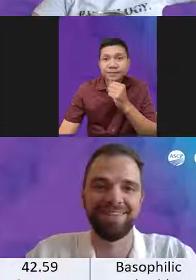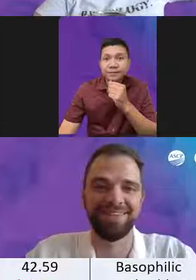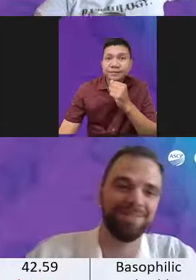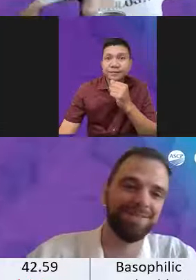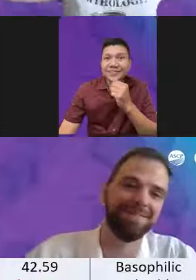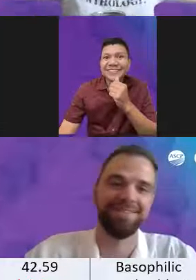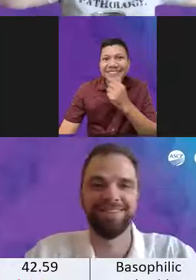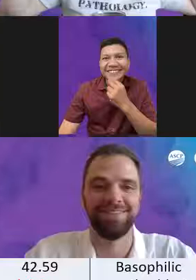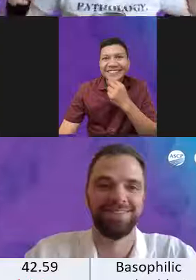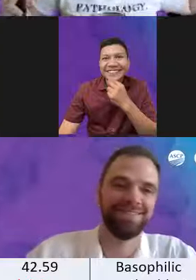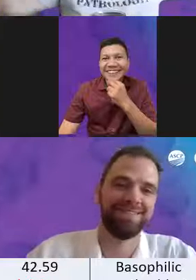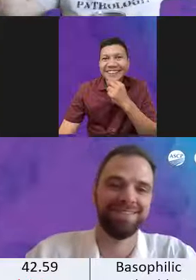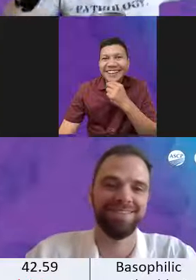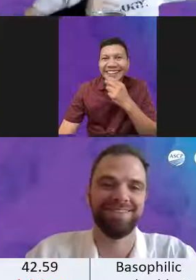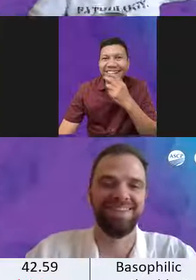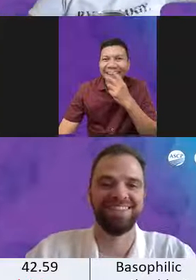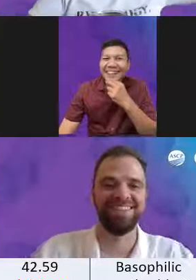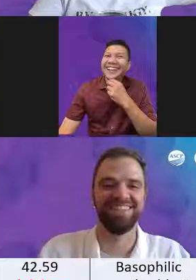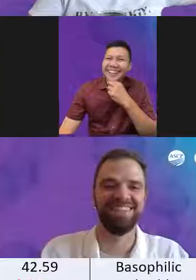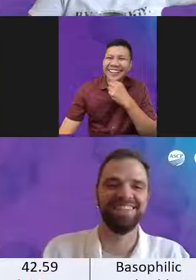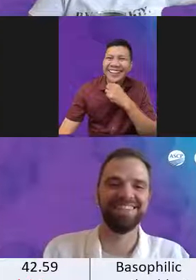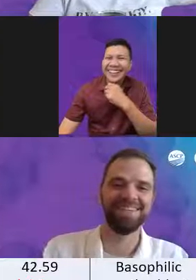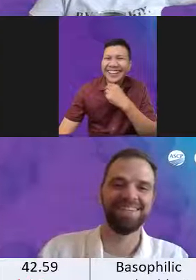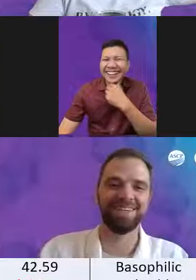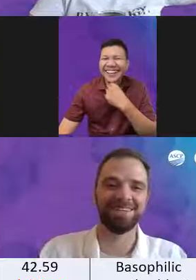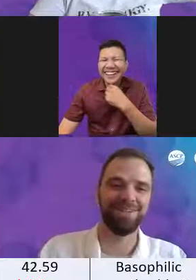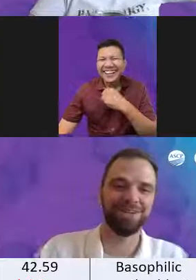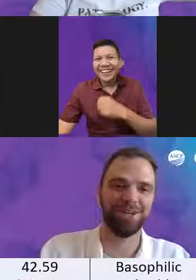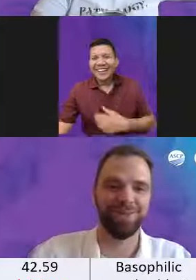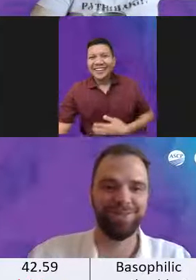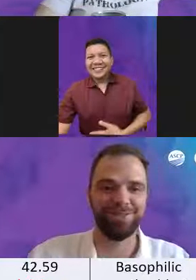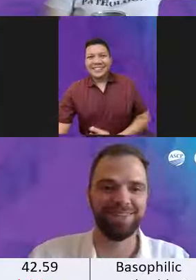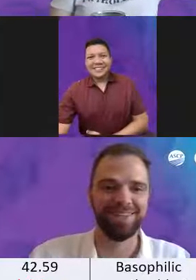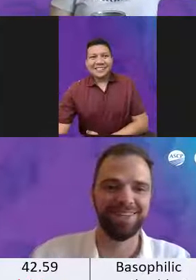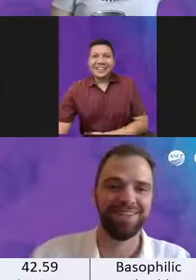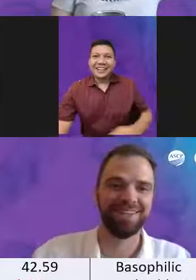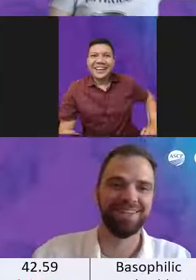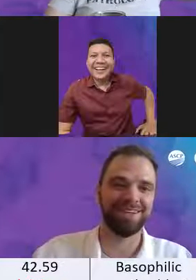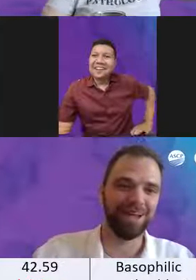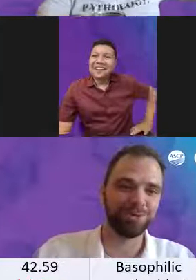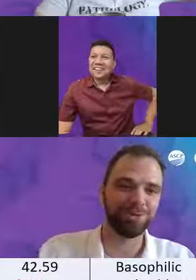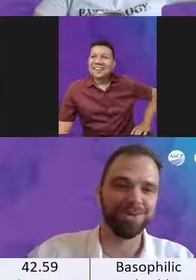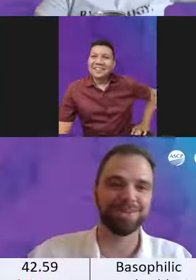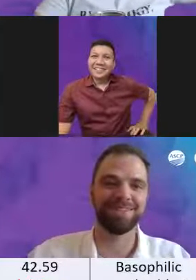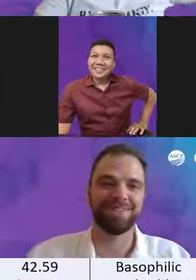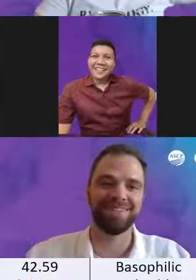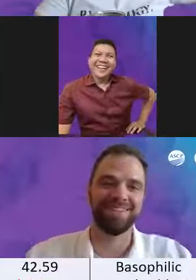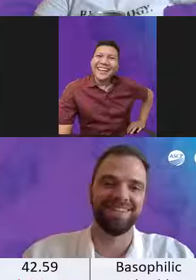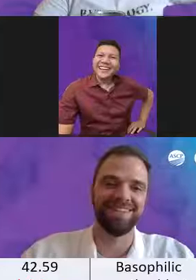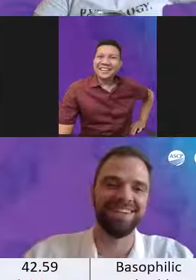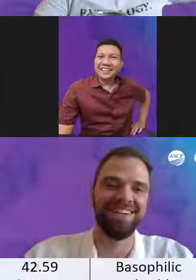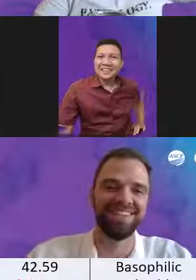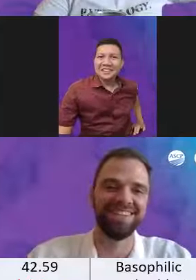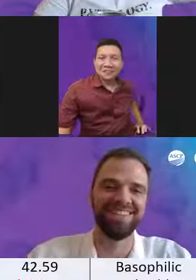left, shift to the right, shift down the middle, up to the front. We've got it all happening. You got to dodge. You got to weave. We do. You got to count those cells.